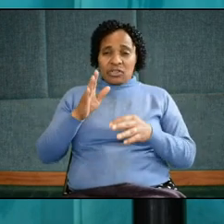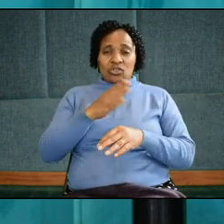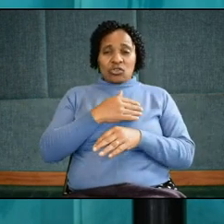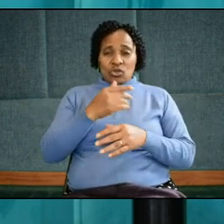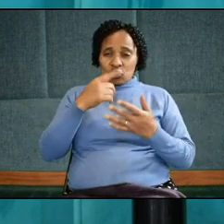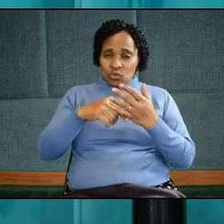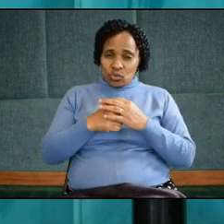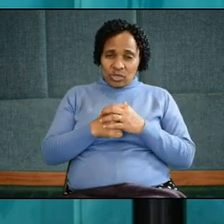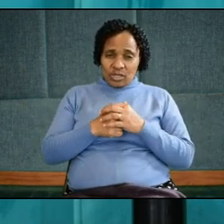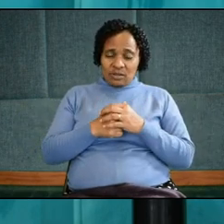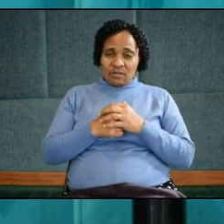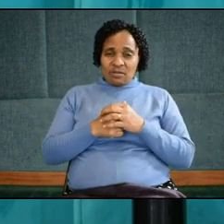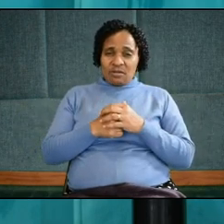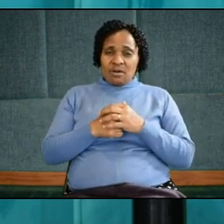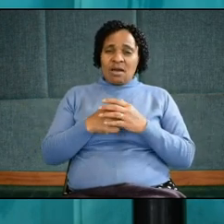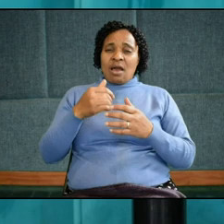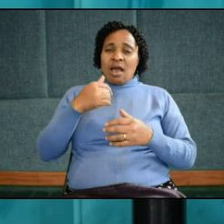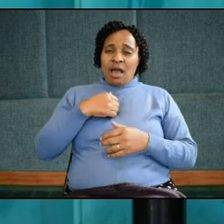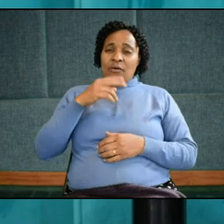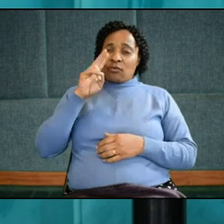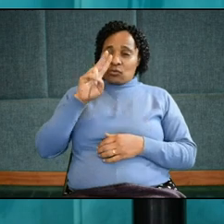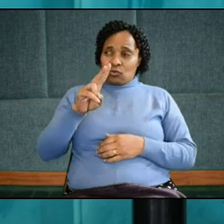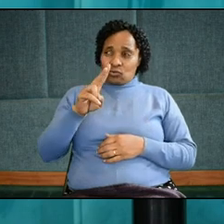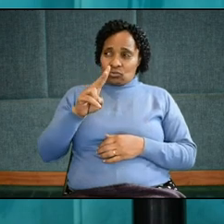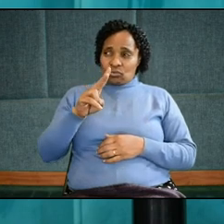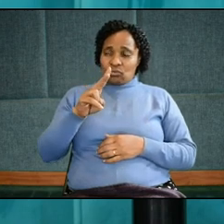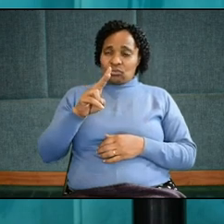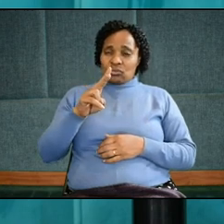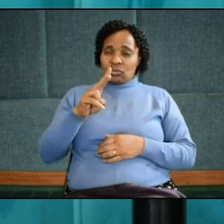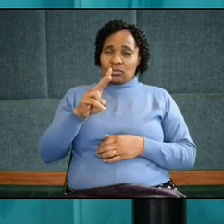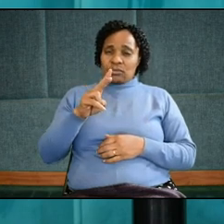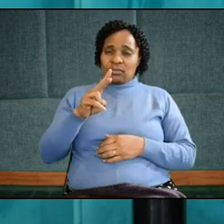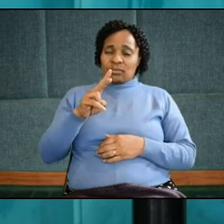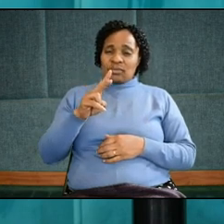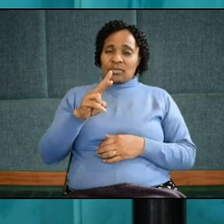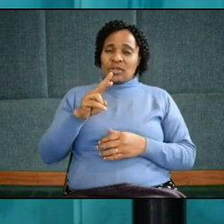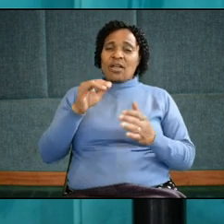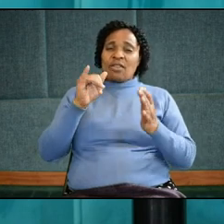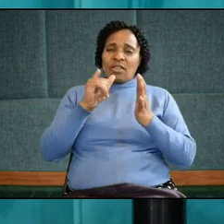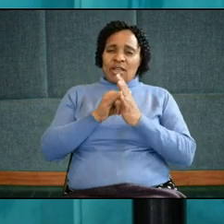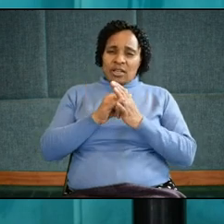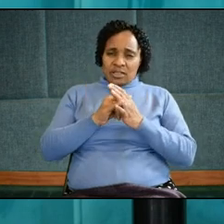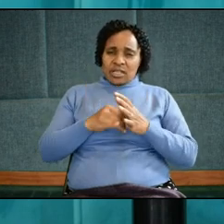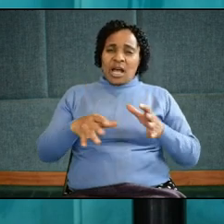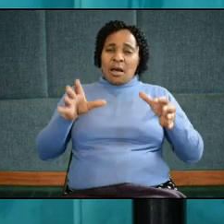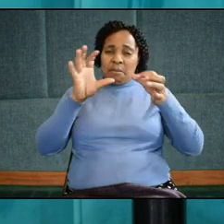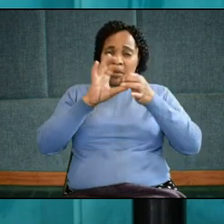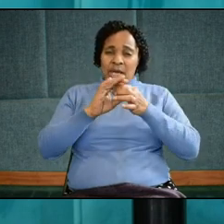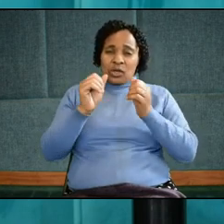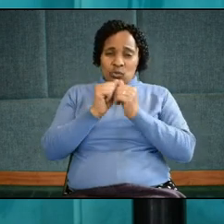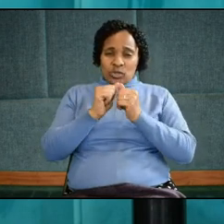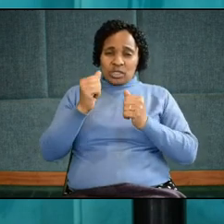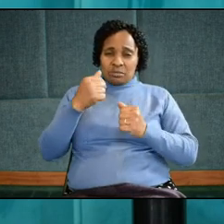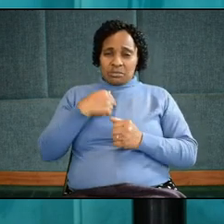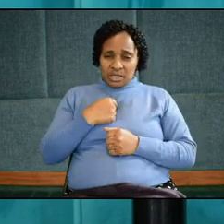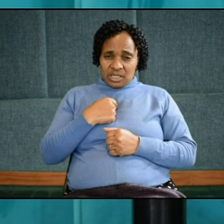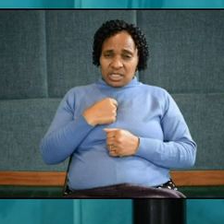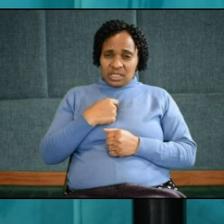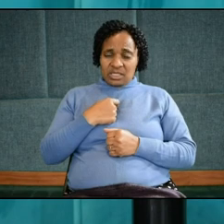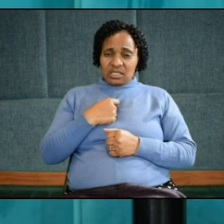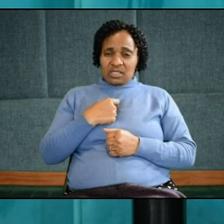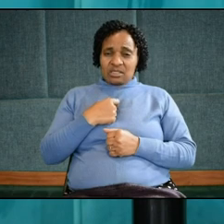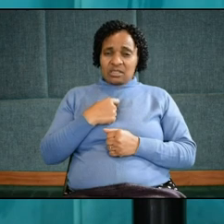hymn is I have two favorite hymns. Mm-hmm. That's Abide With Me, mm-hmm.